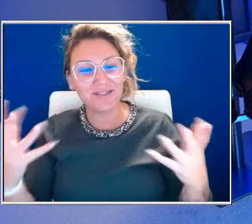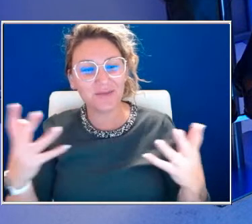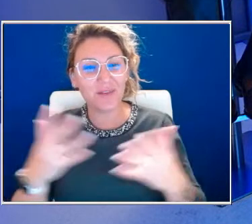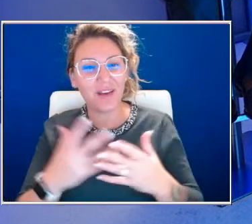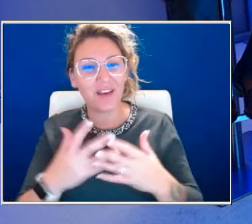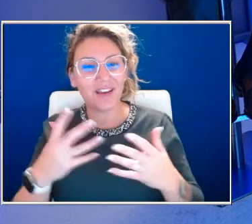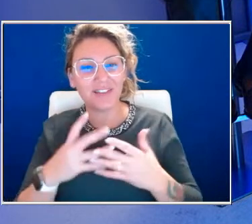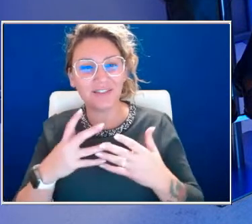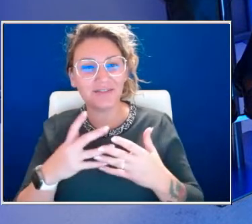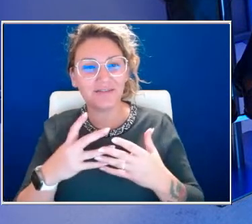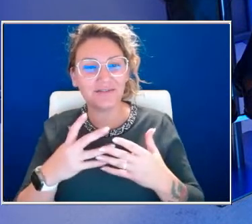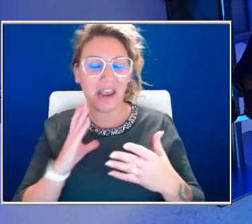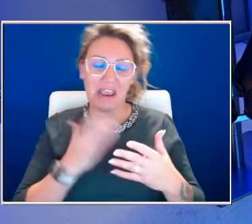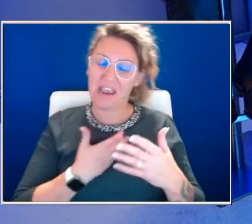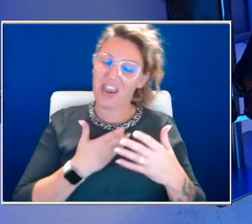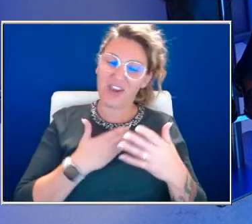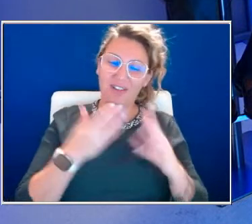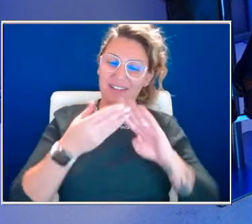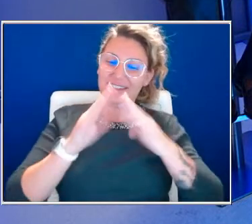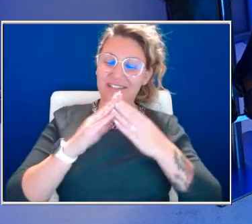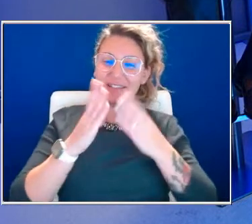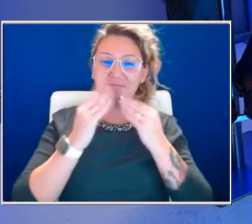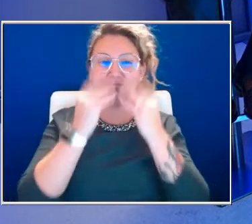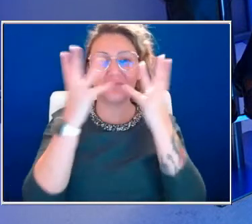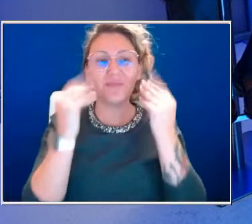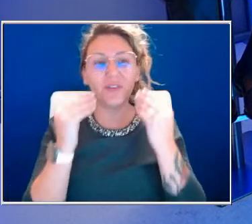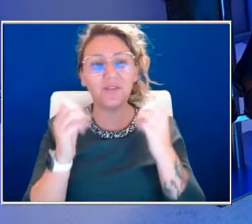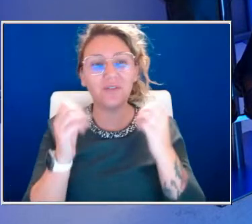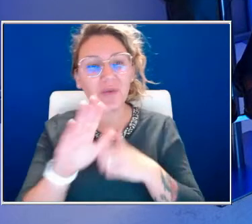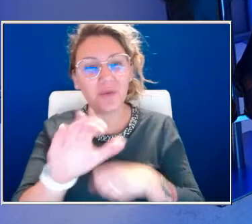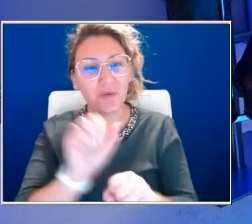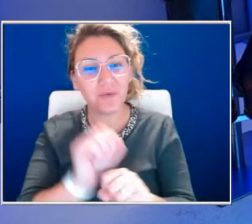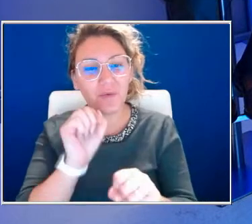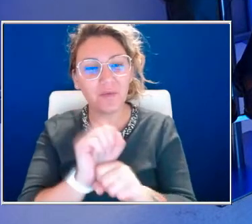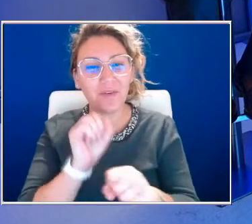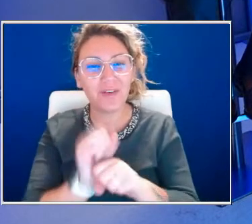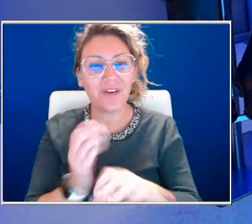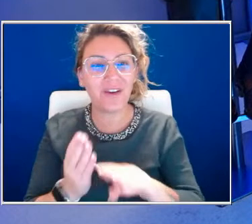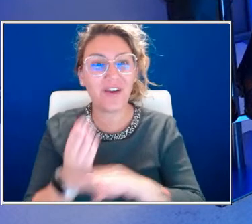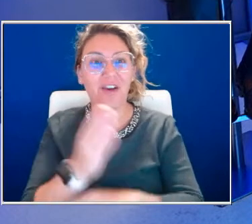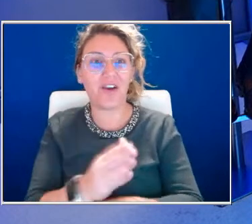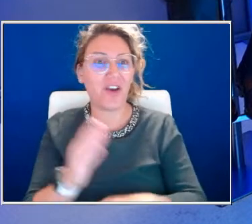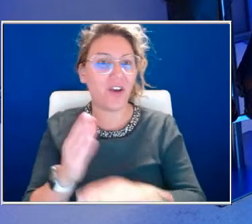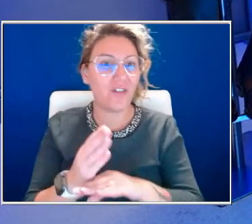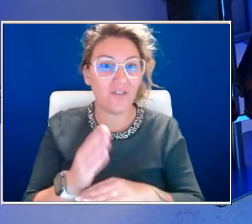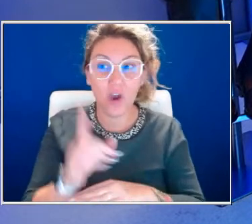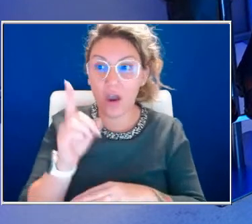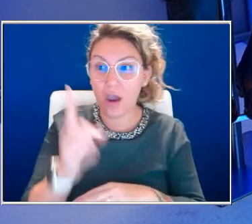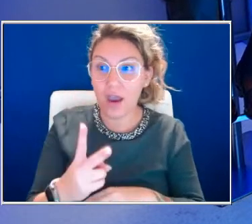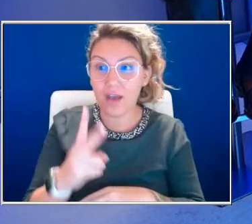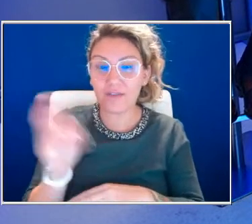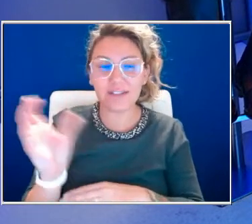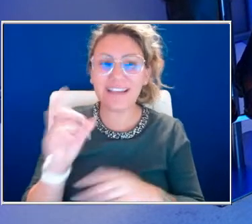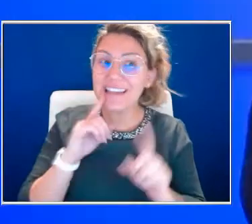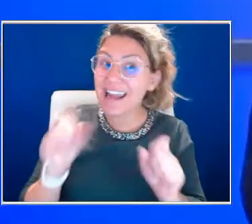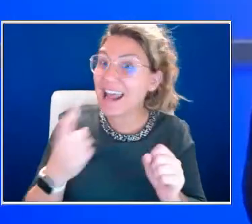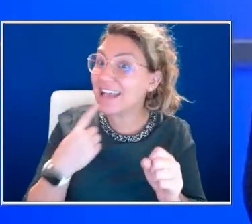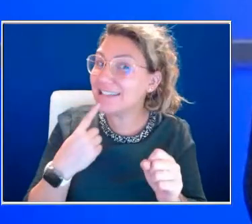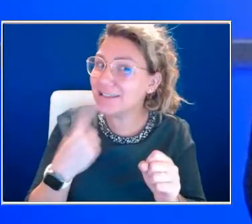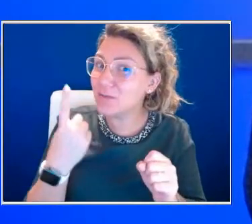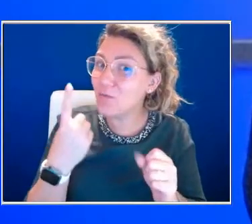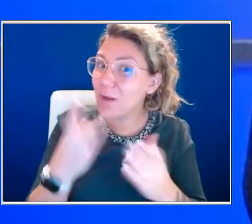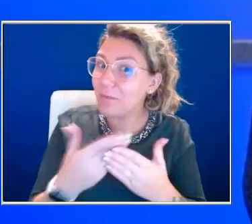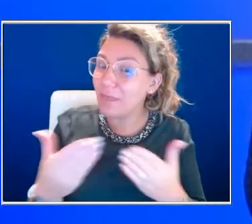city beautiful with your beautiful pieces of work for over a half a century. And can I say one thing? Absolutely. One of the